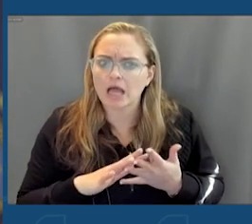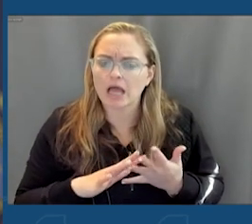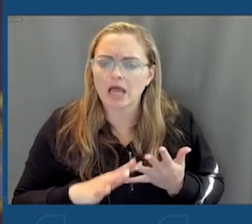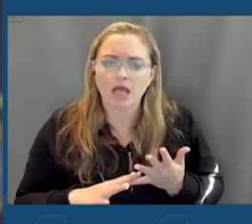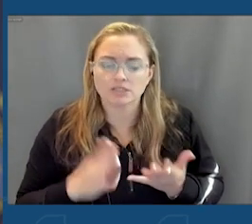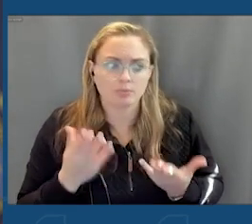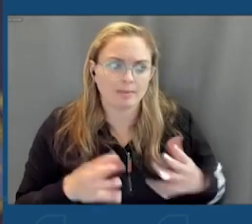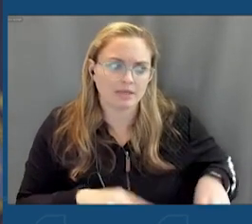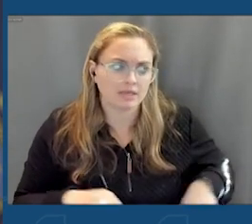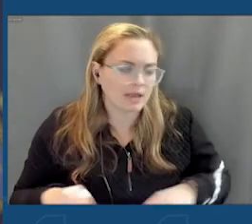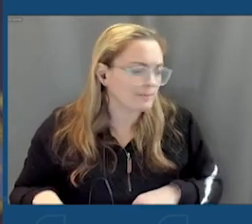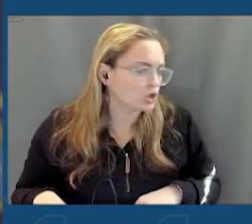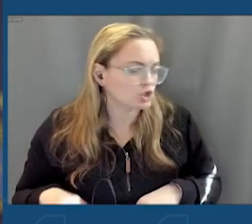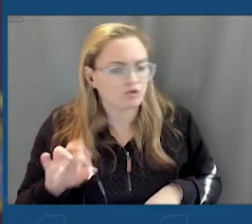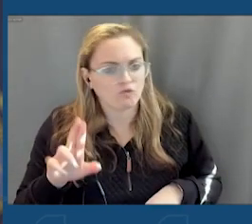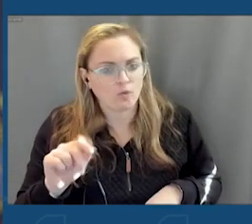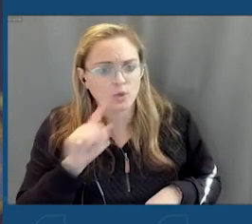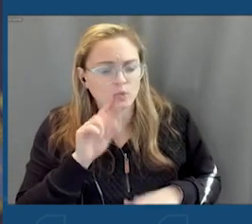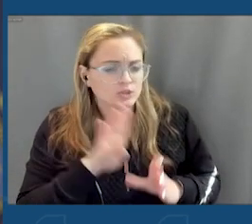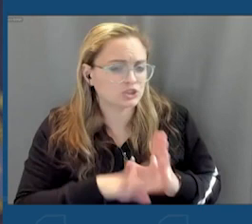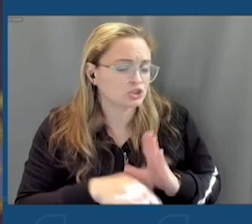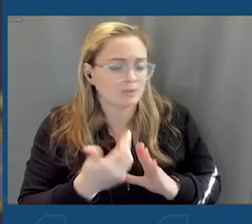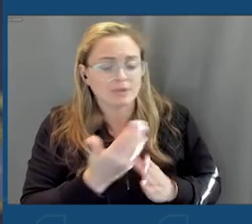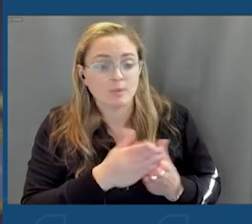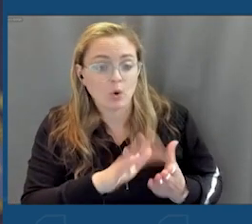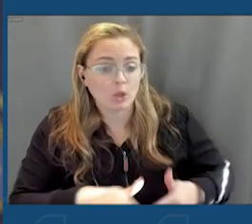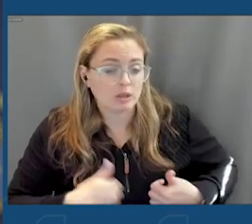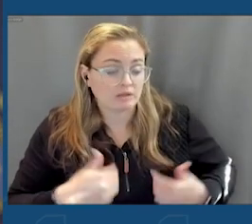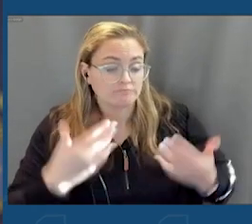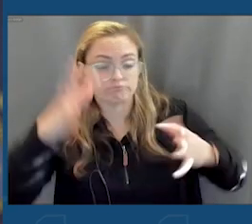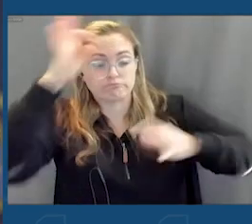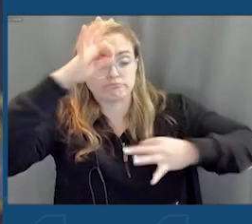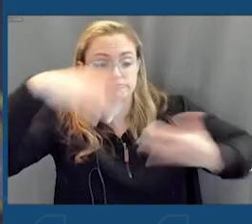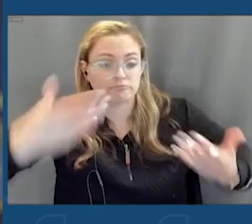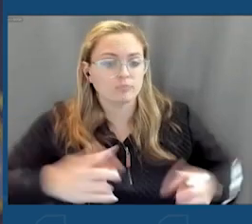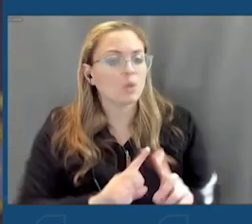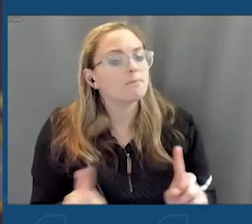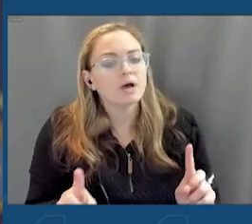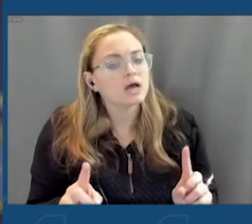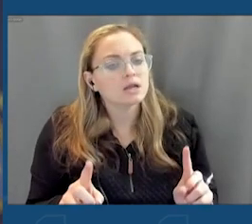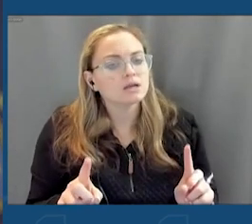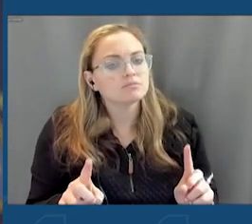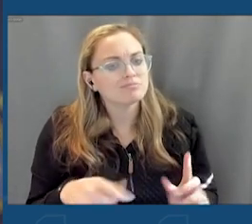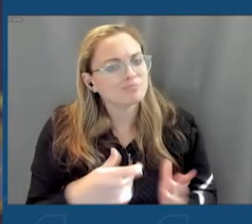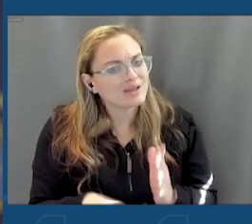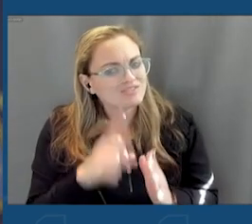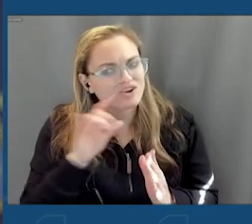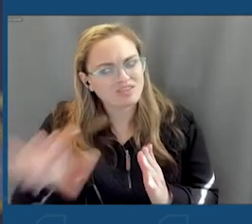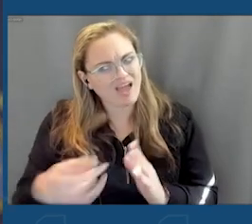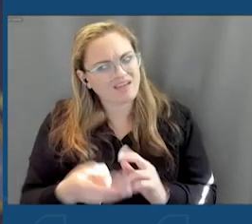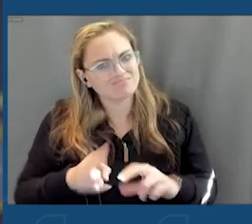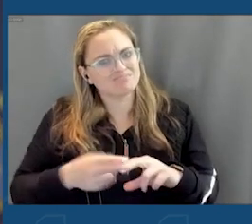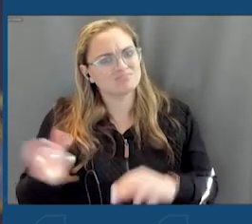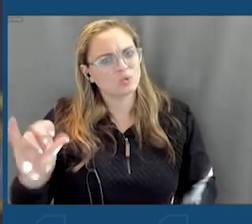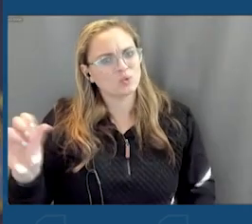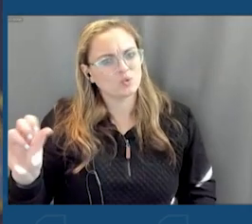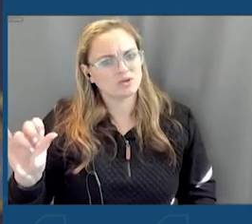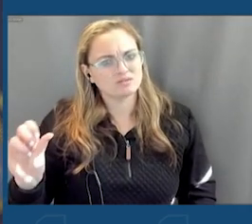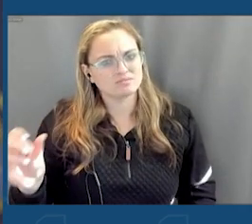and formula was the cheapest part of their lives. I don't know. I didn't know it at the time. But even those are going up. Even those are going